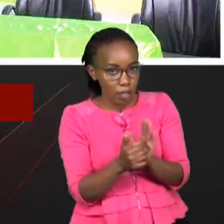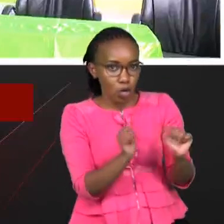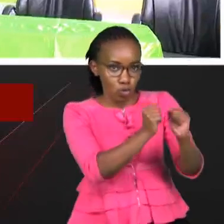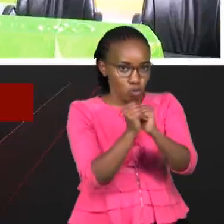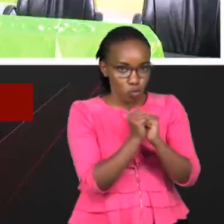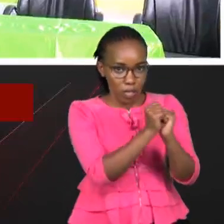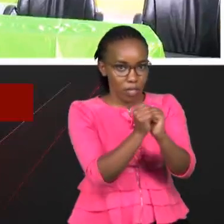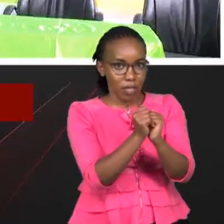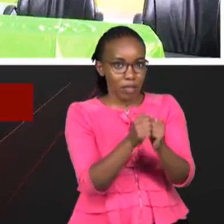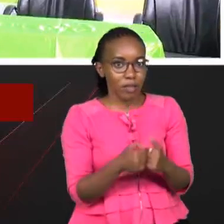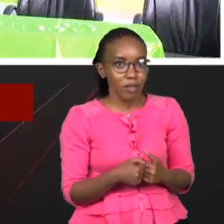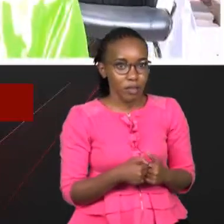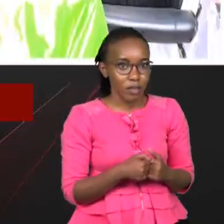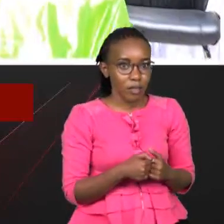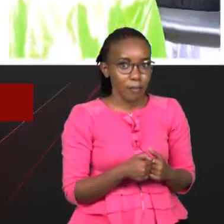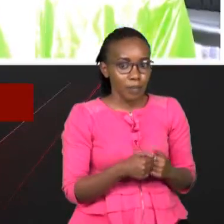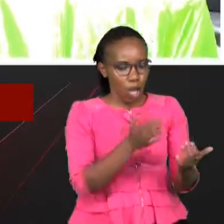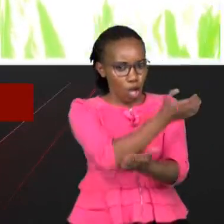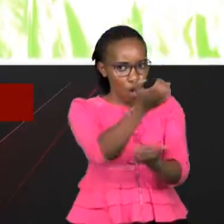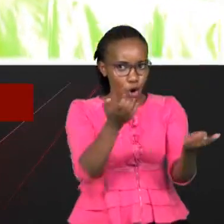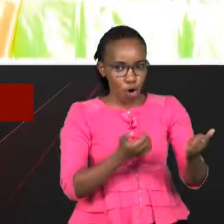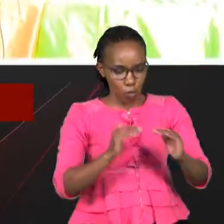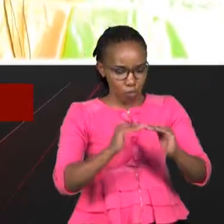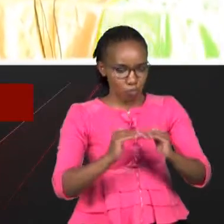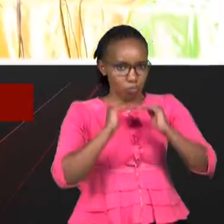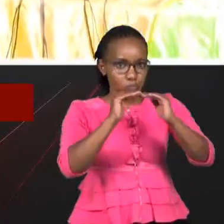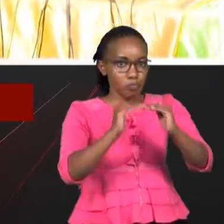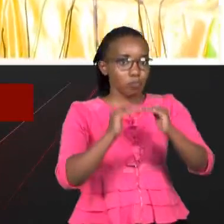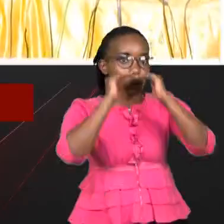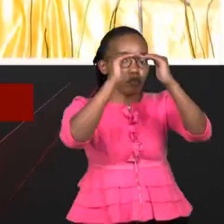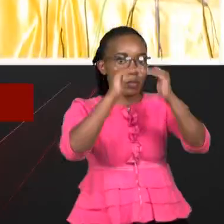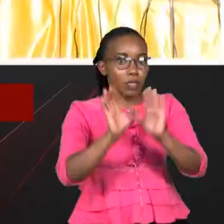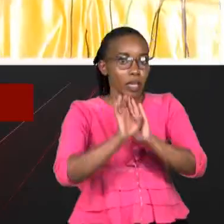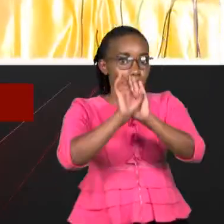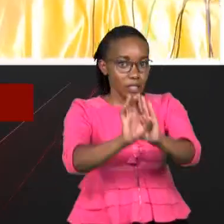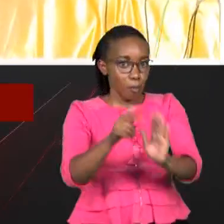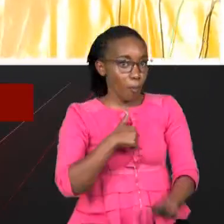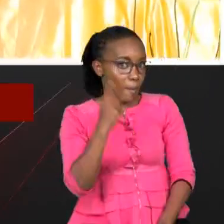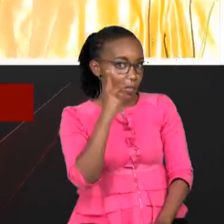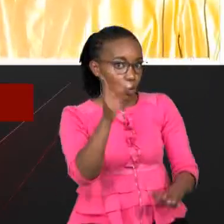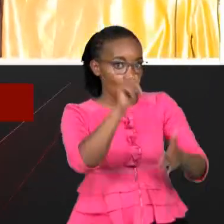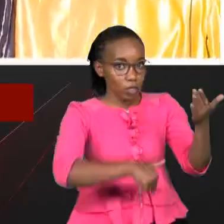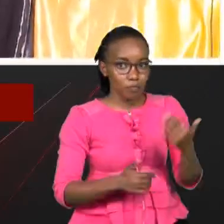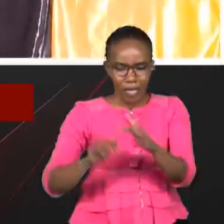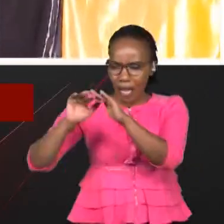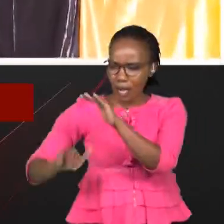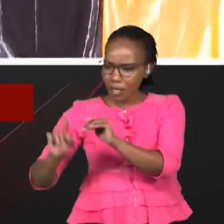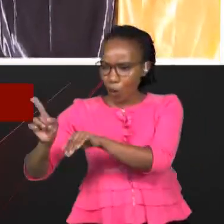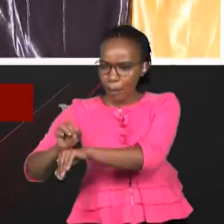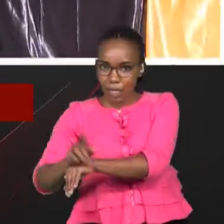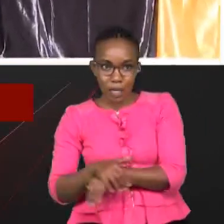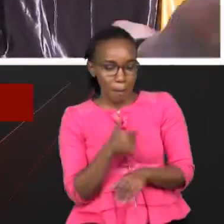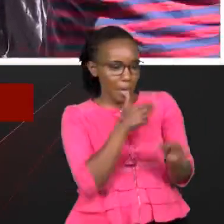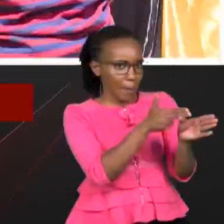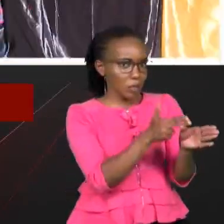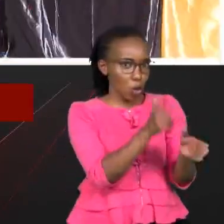big document called the bottom-up economics. Allow me to just give you an example of what I have seen on ground. In less than 1 minute. Yes, I've been part of what